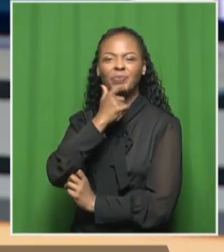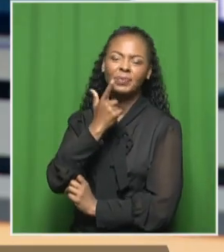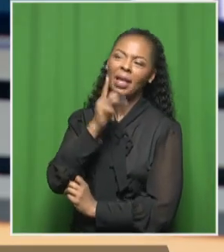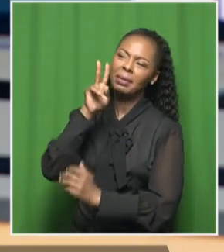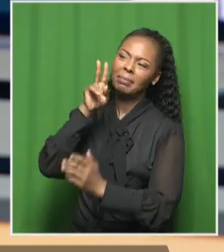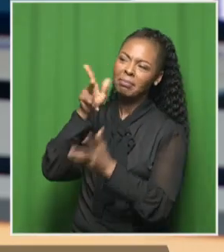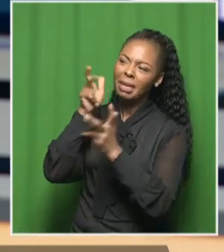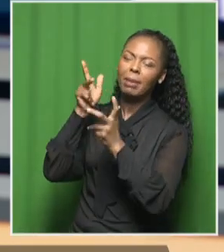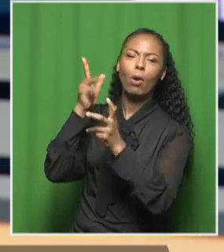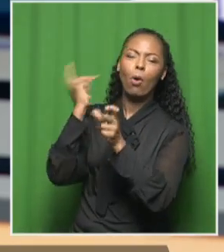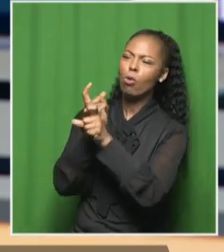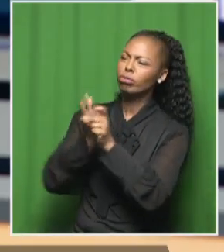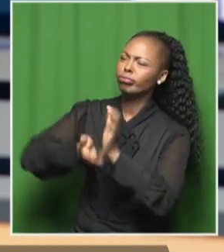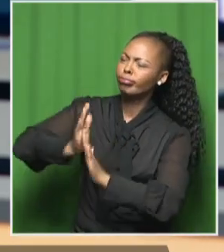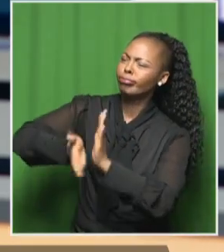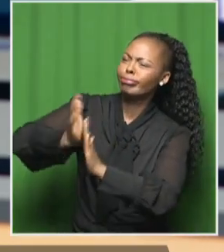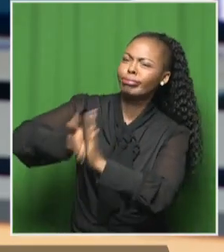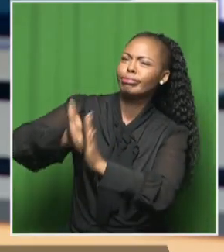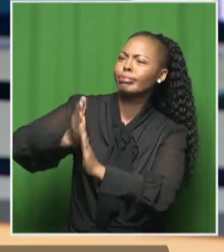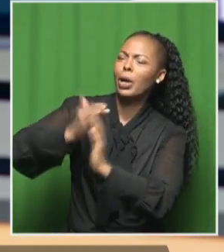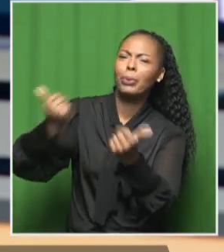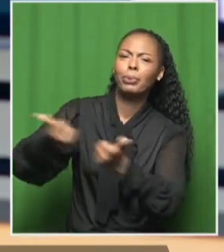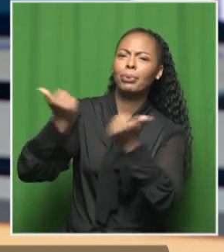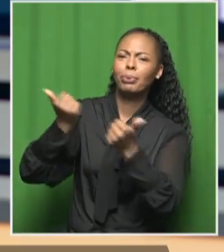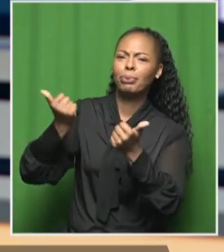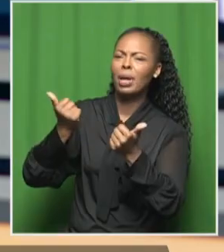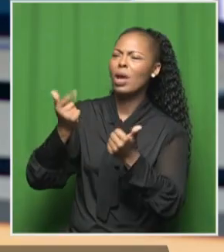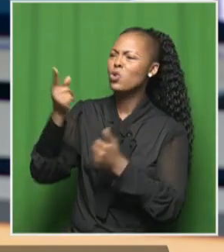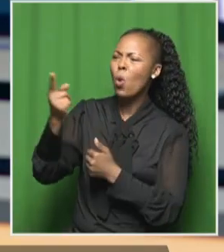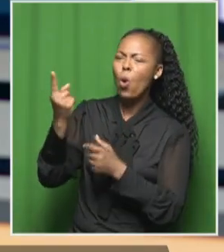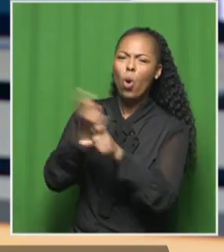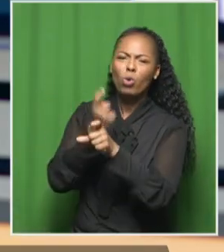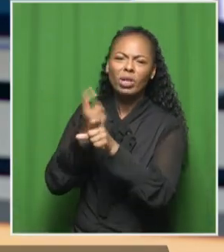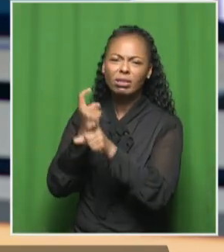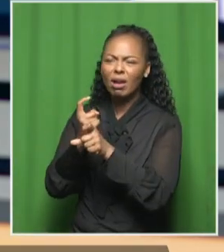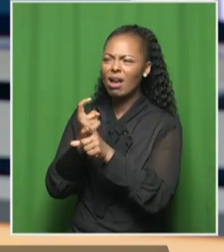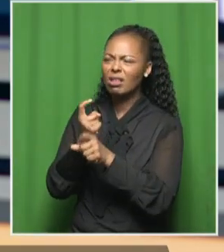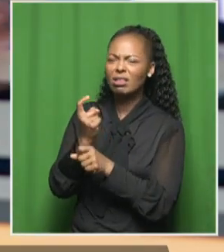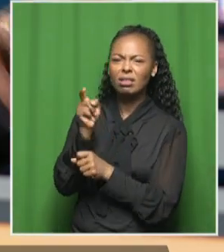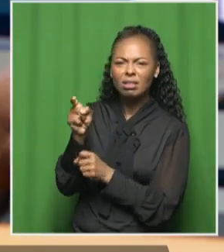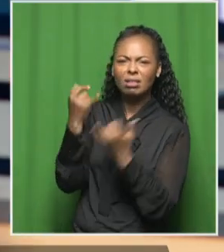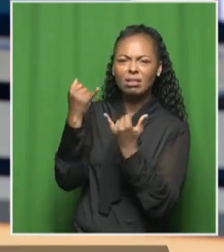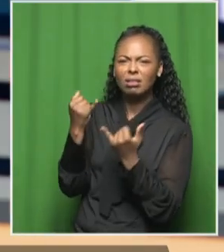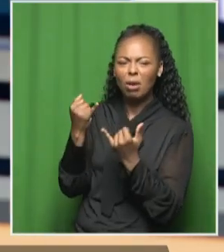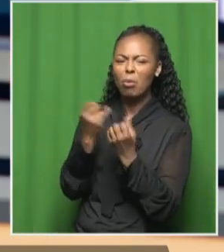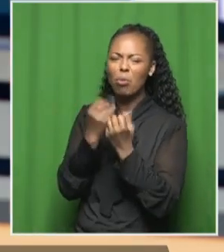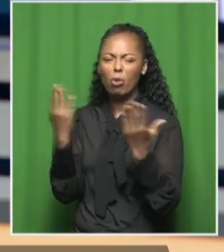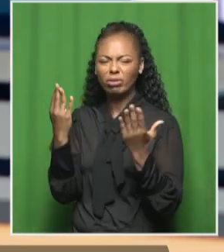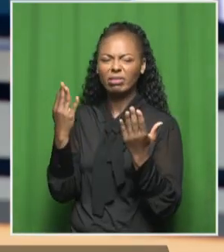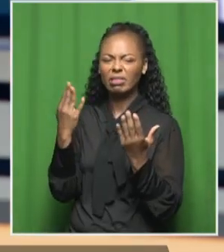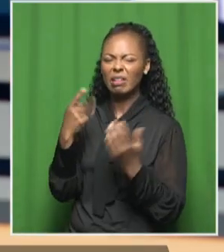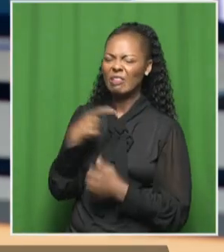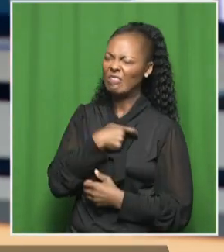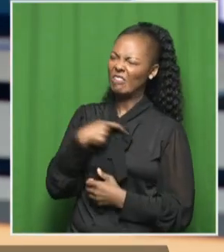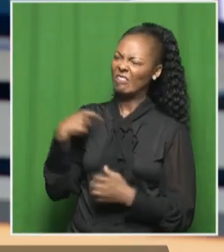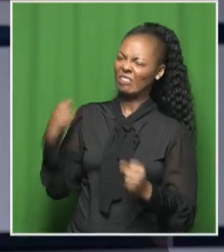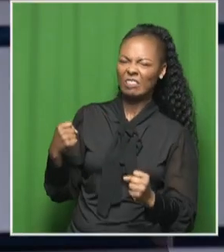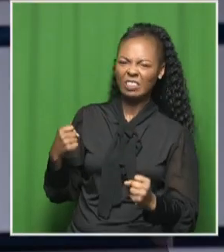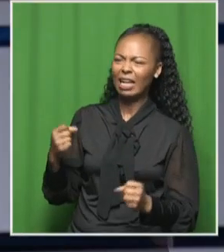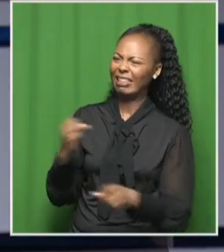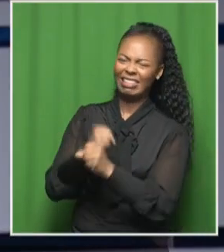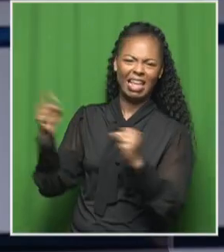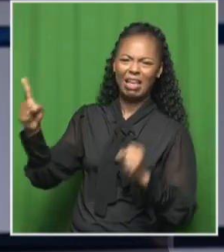get on with it, not holding any grudges, just getting on with the business of the day. No, for